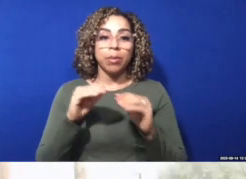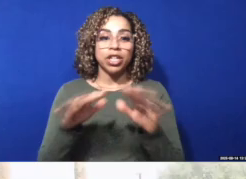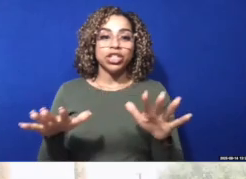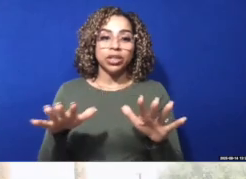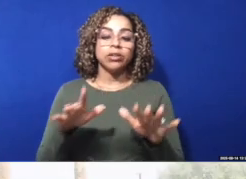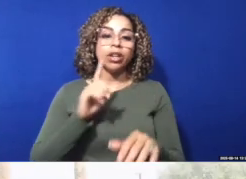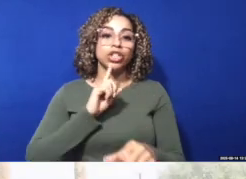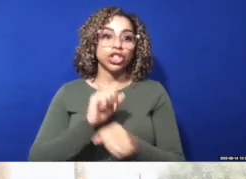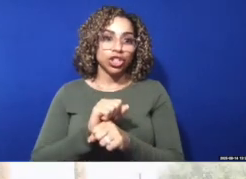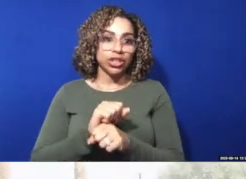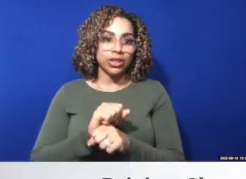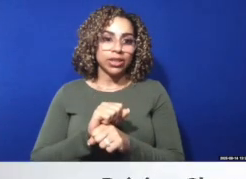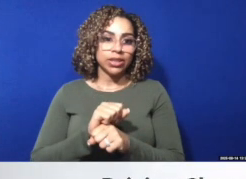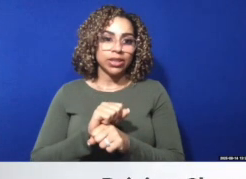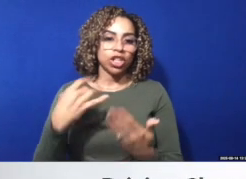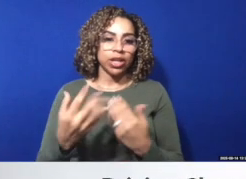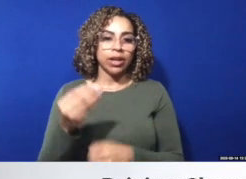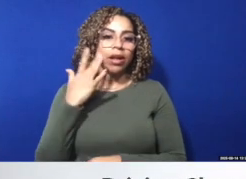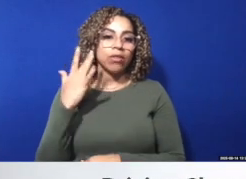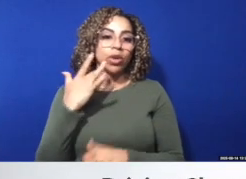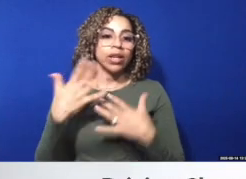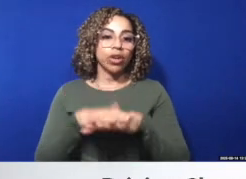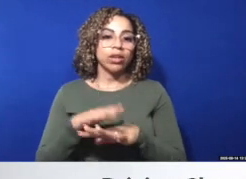Project. Next slide, please.